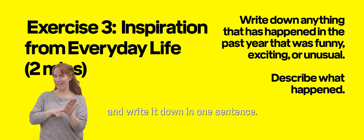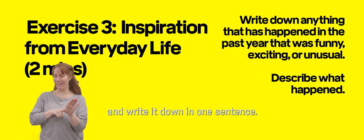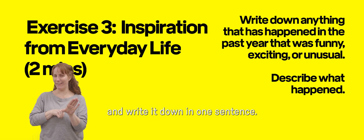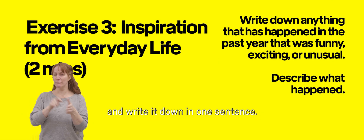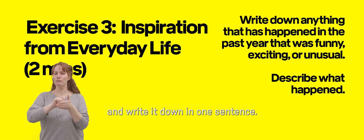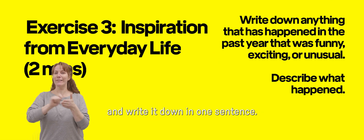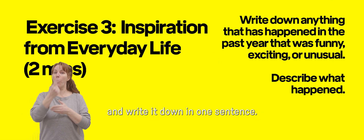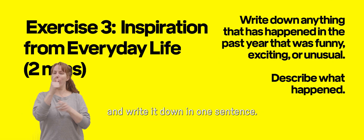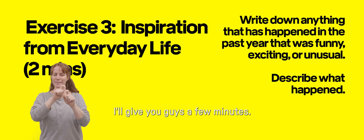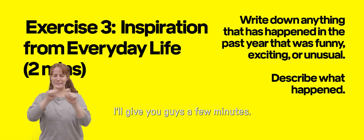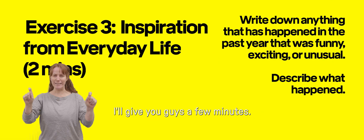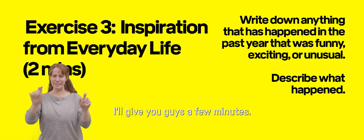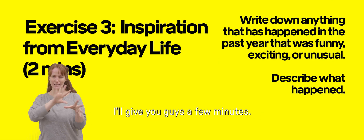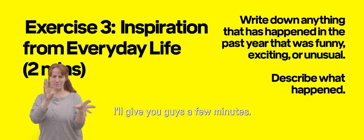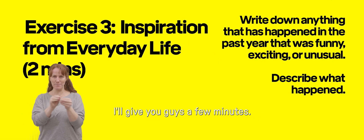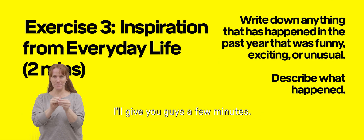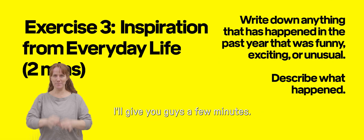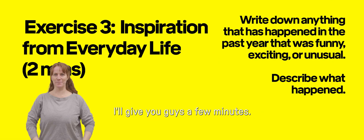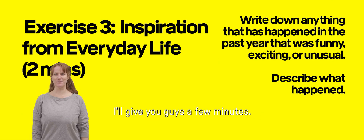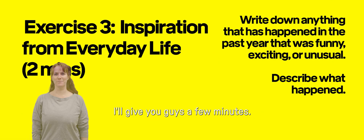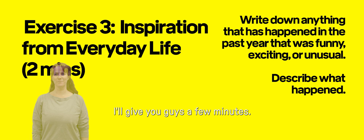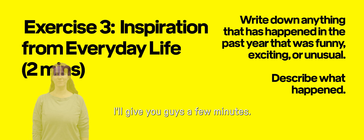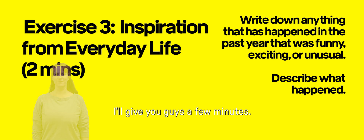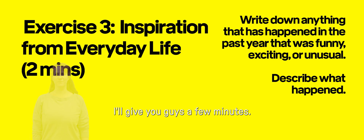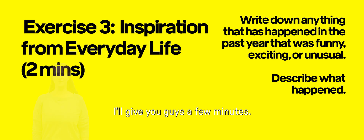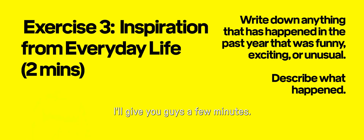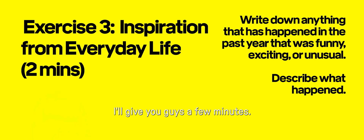in one sentence. I'll give you guys a few minutes.